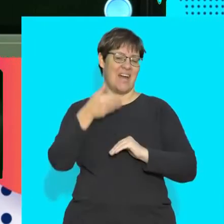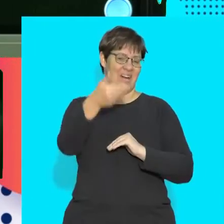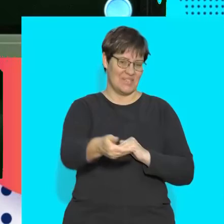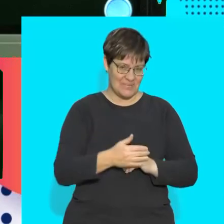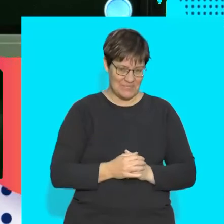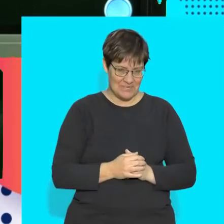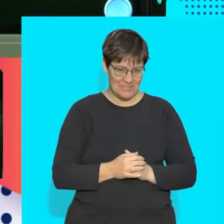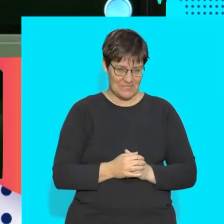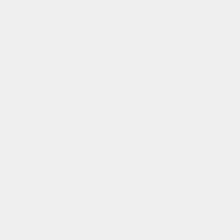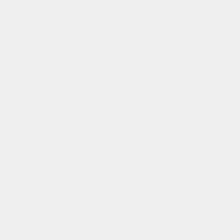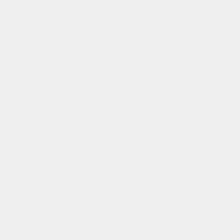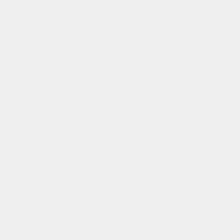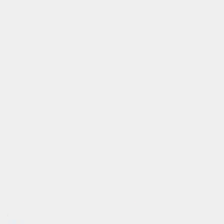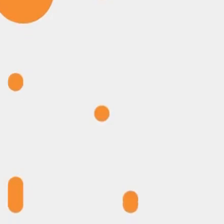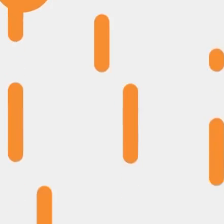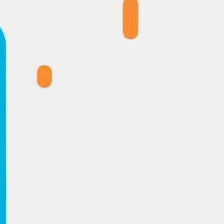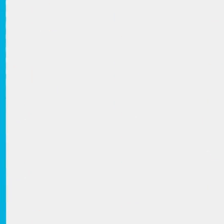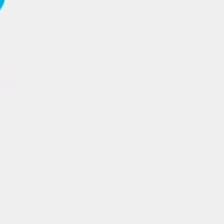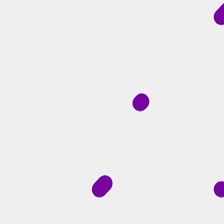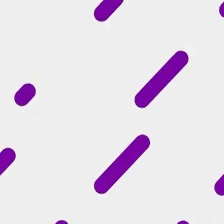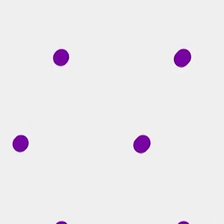of minutes.